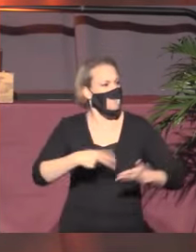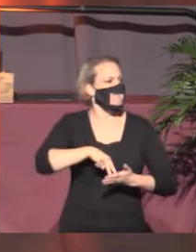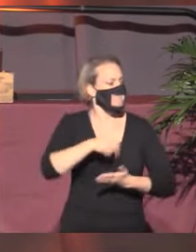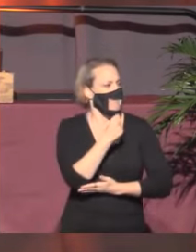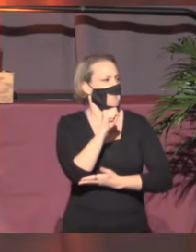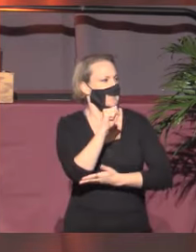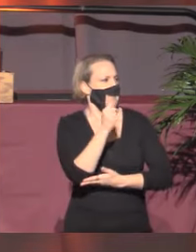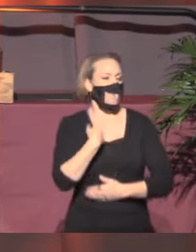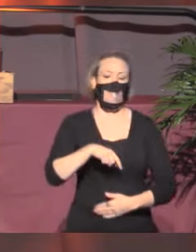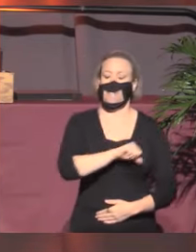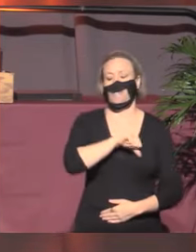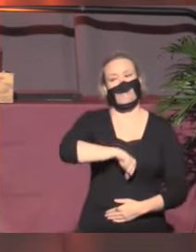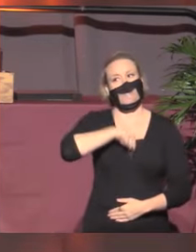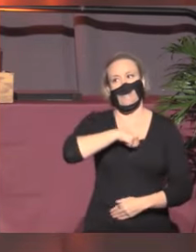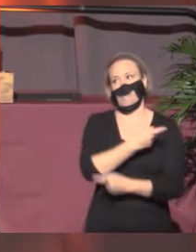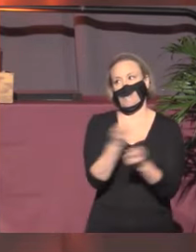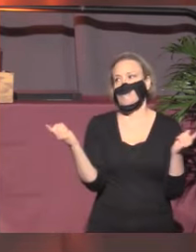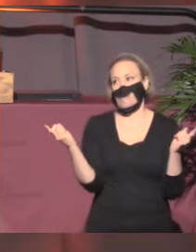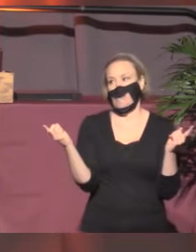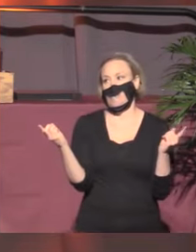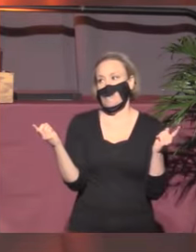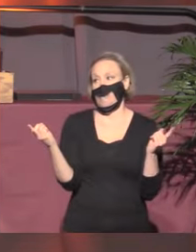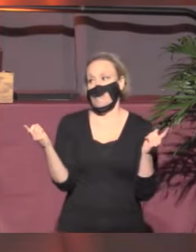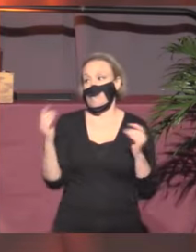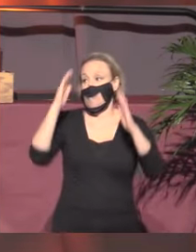And I would keep saying over and over again, you give us hope.